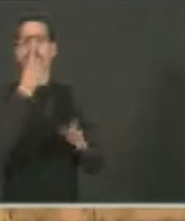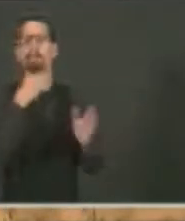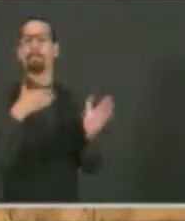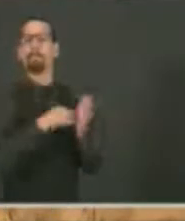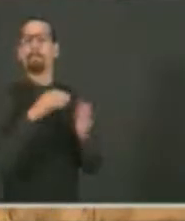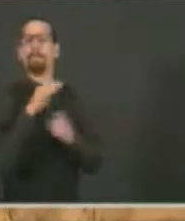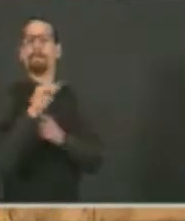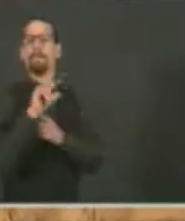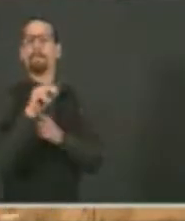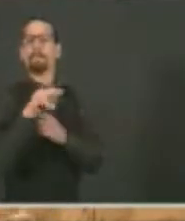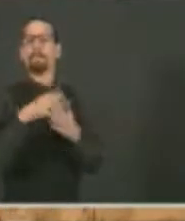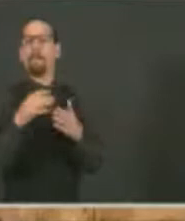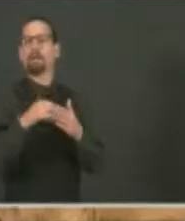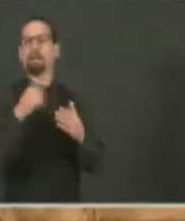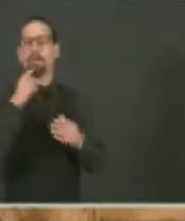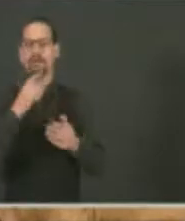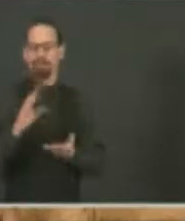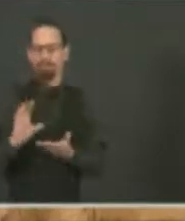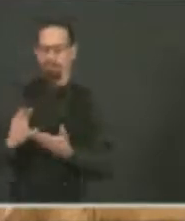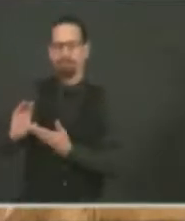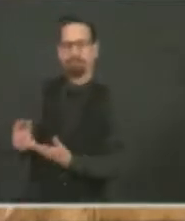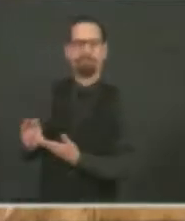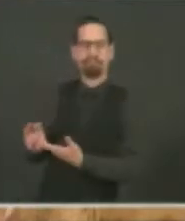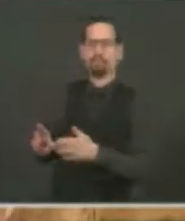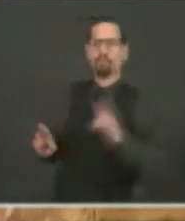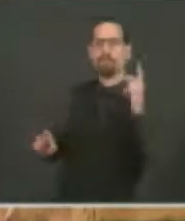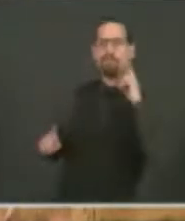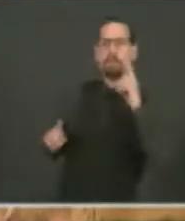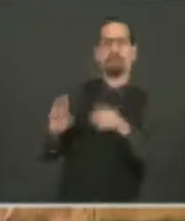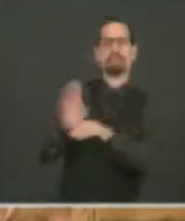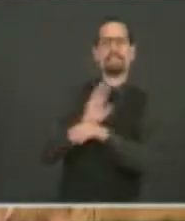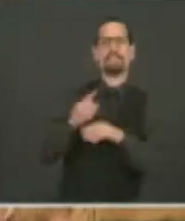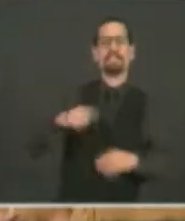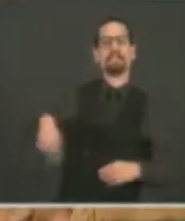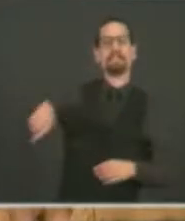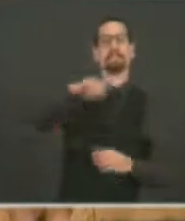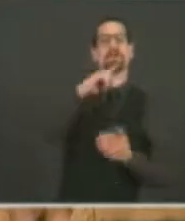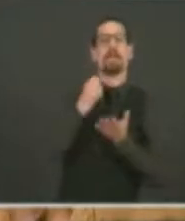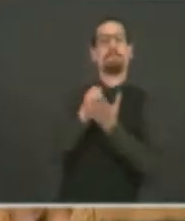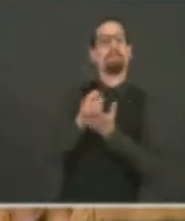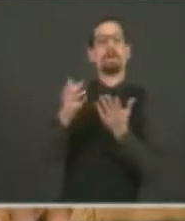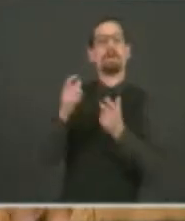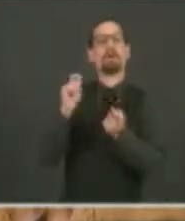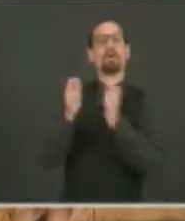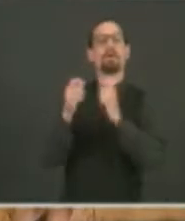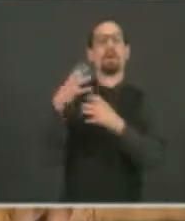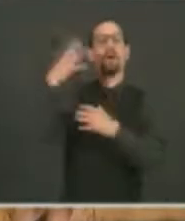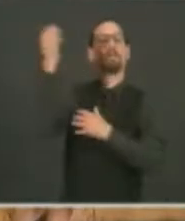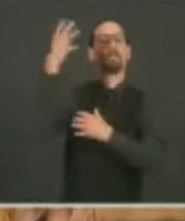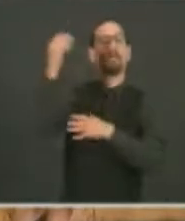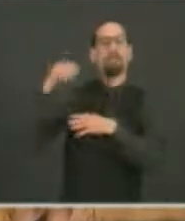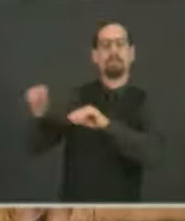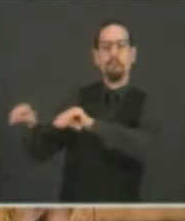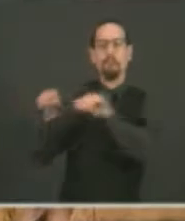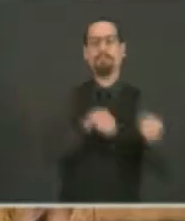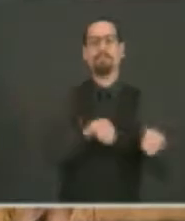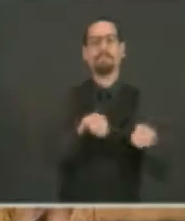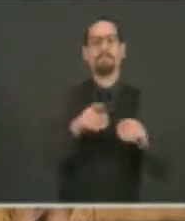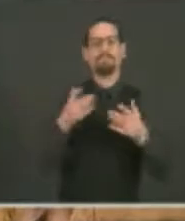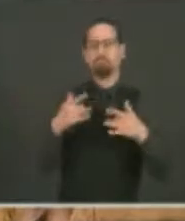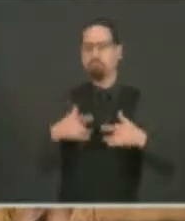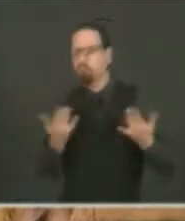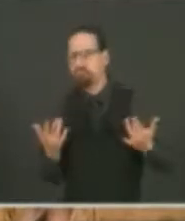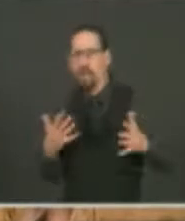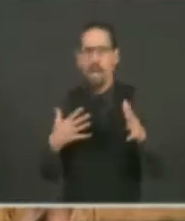to be outside. What was the reaction to that? Can you give us an update? The reaction's been very positive. A lot